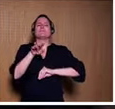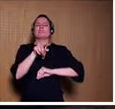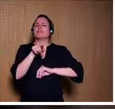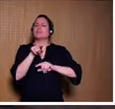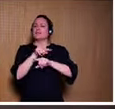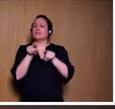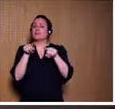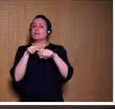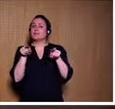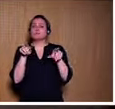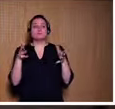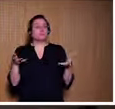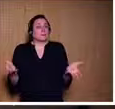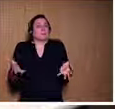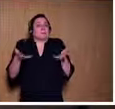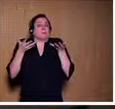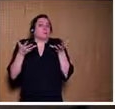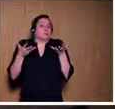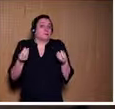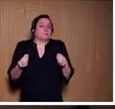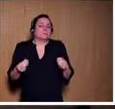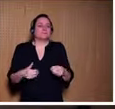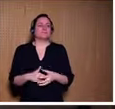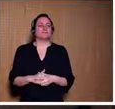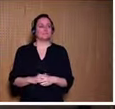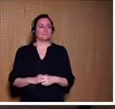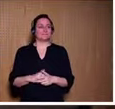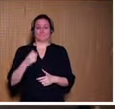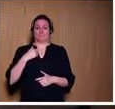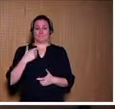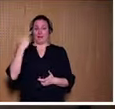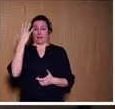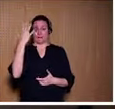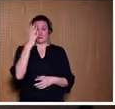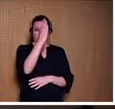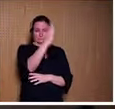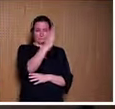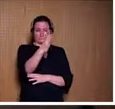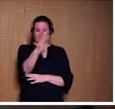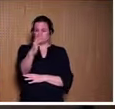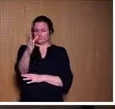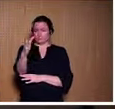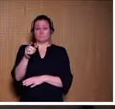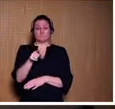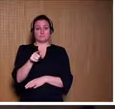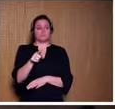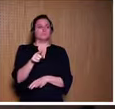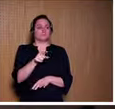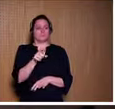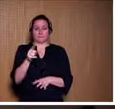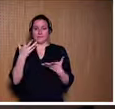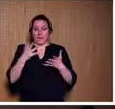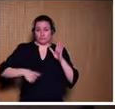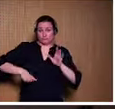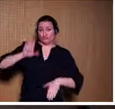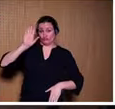as when I come close to your row, when I move my hands, that row just raise their hands. Okay,